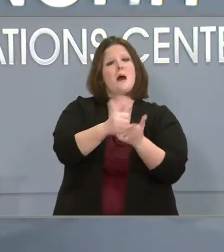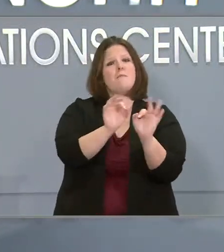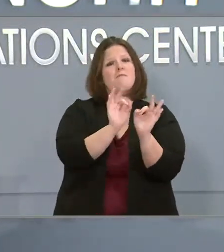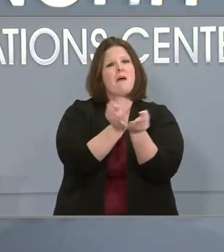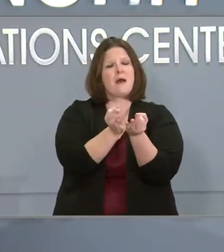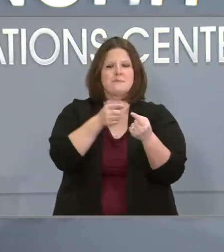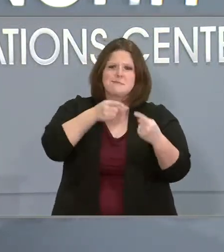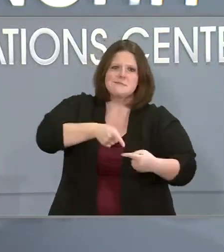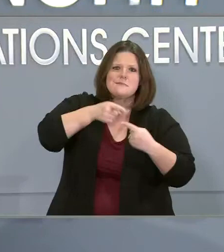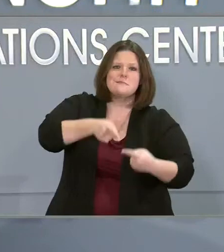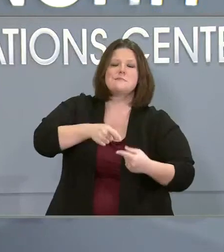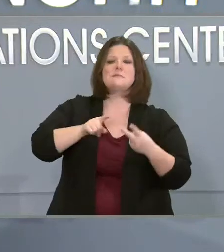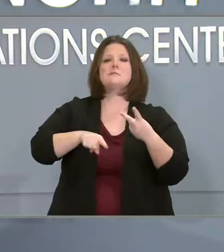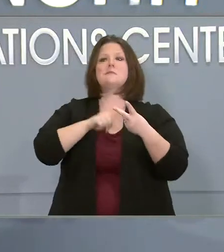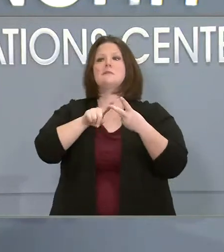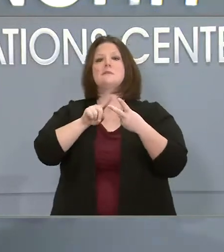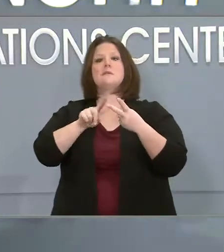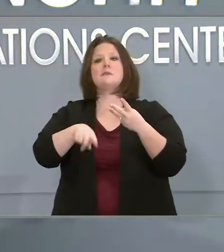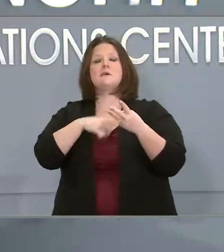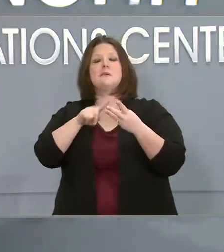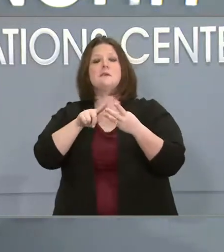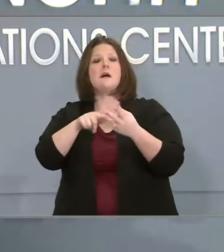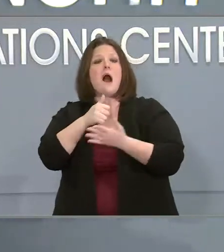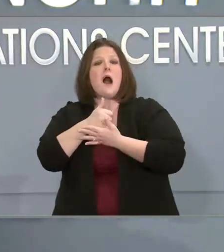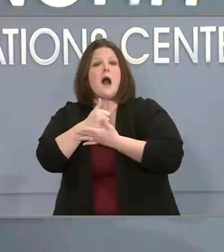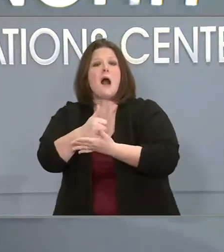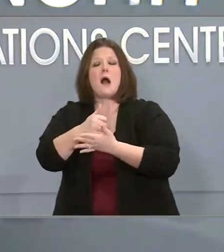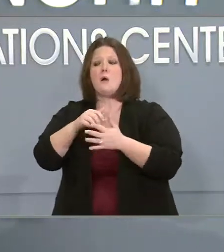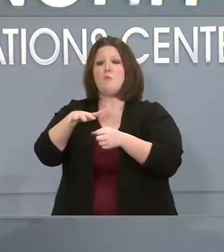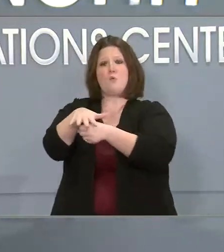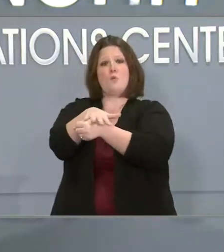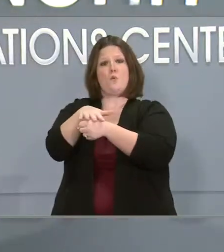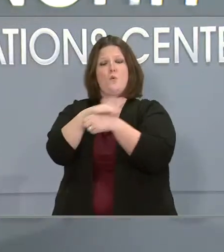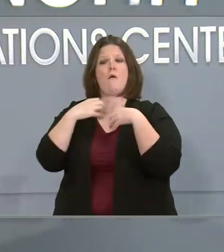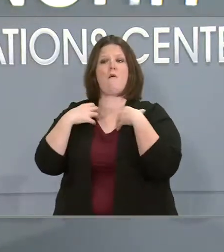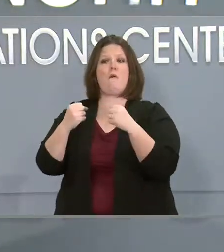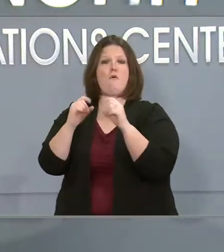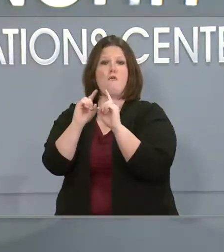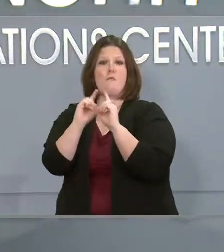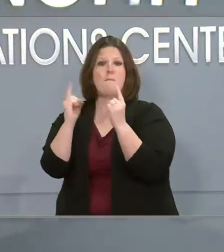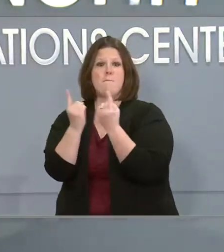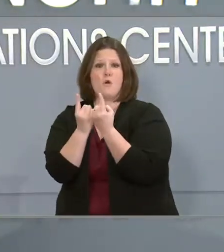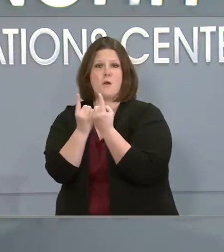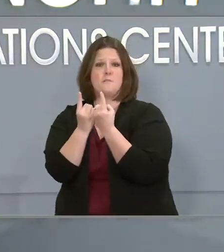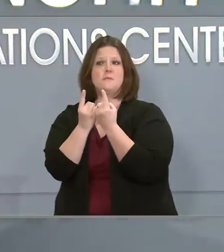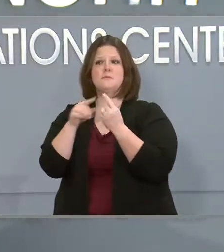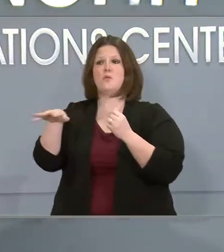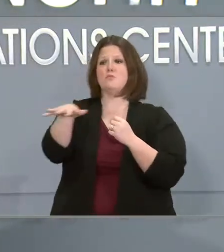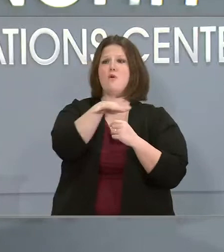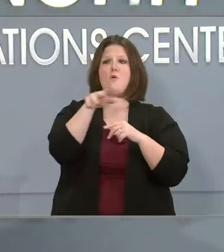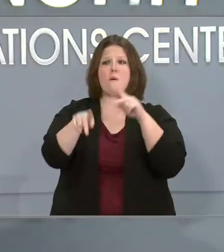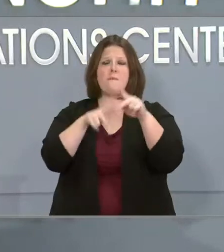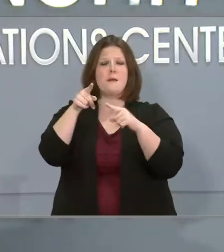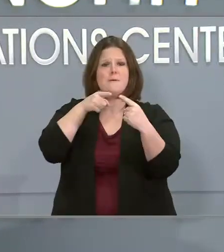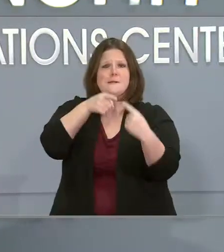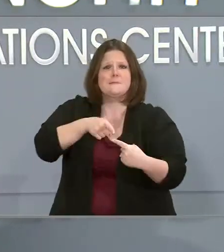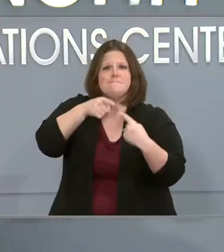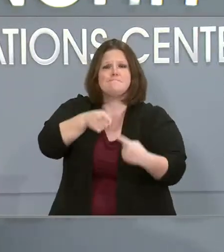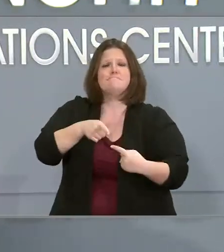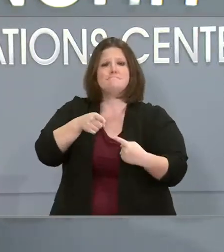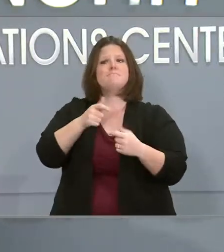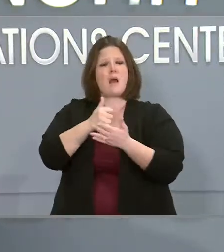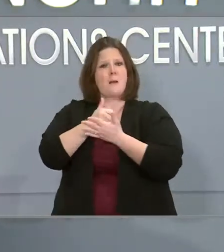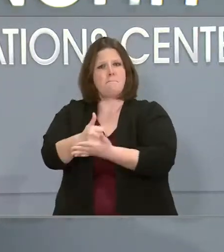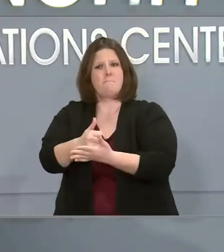struggling. It sends badly needed resources to local health departments who are on the front lines of the pandemic.